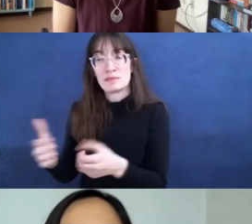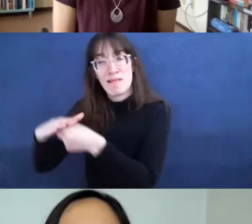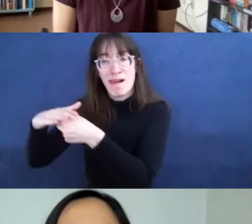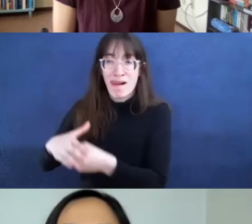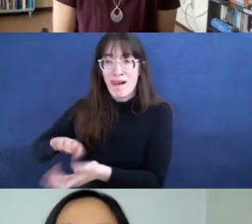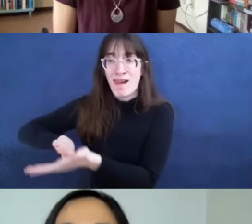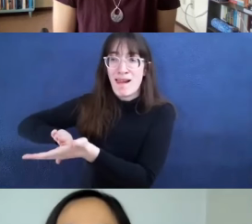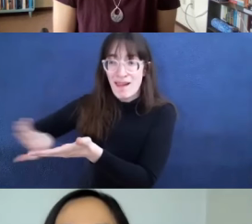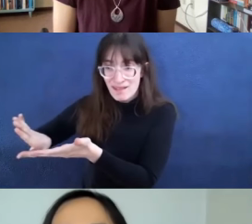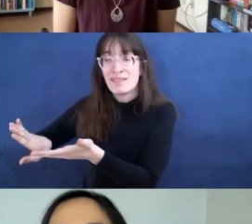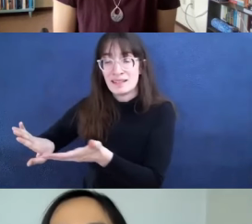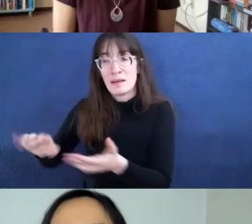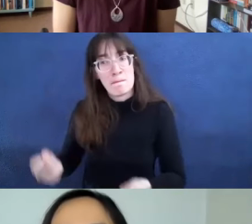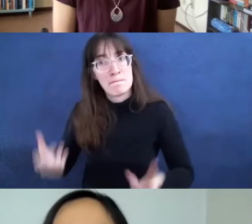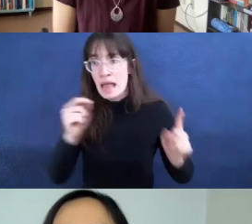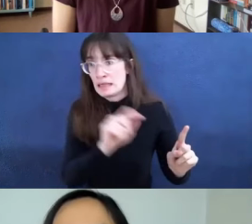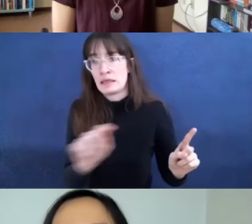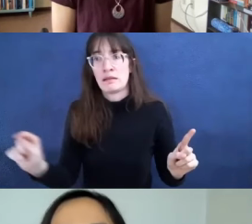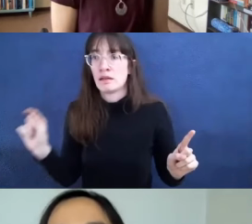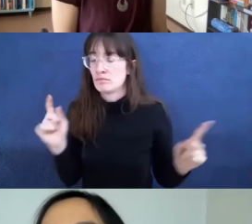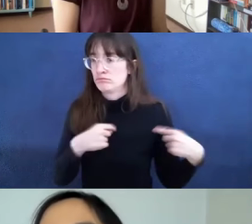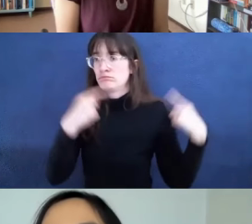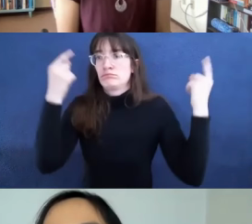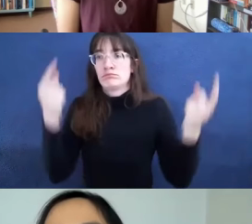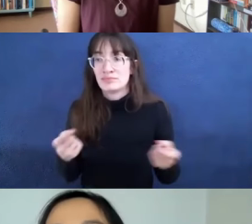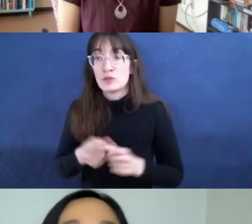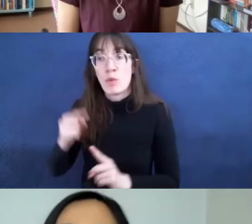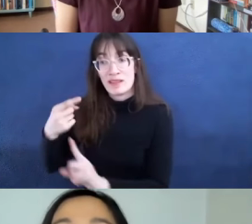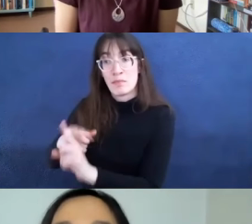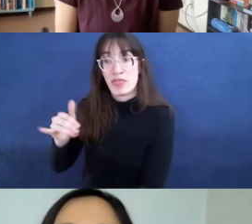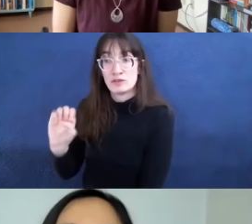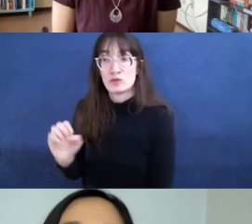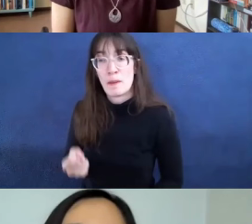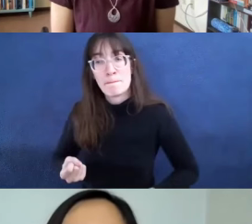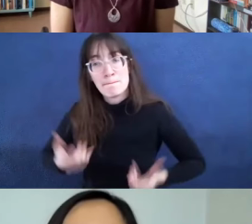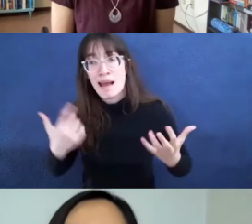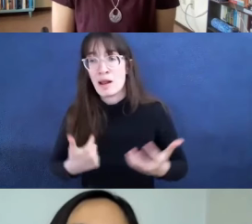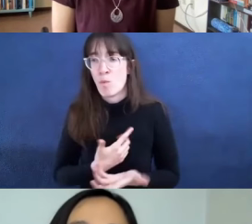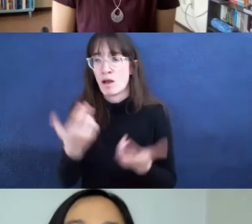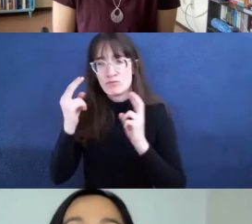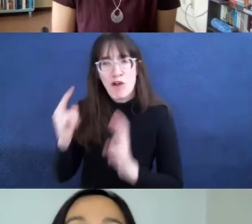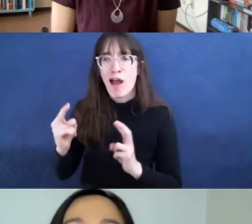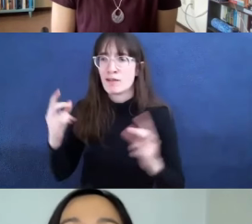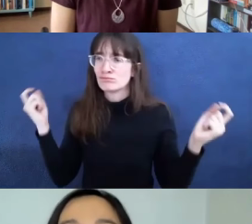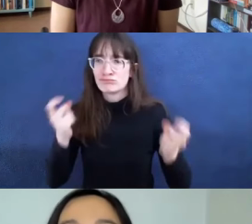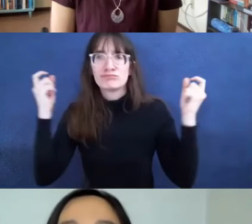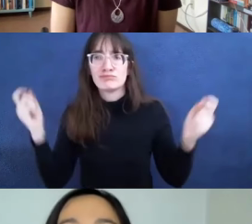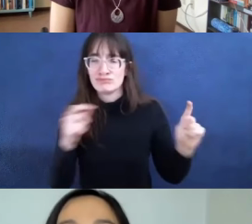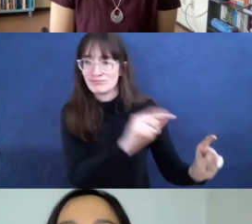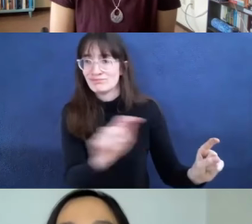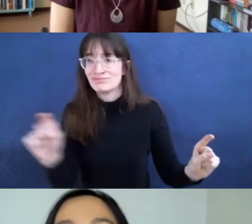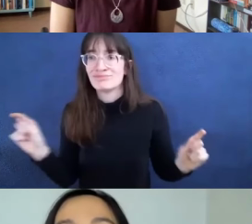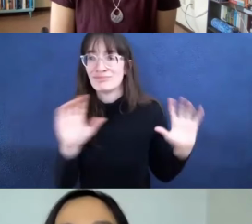oppressed. And during this month of June, there are many to honor and celebrate. And in this month, there are